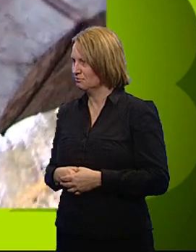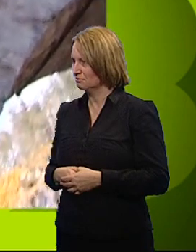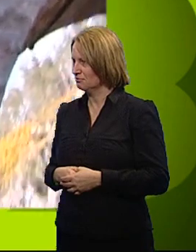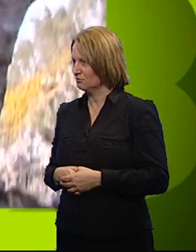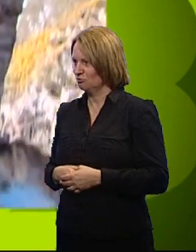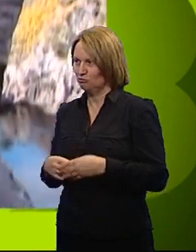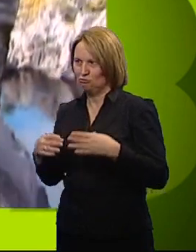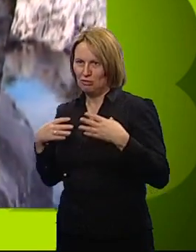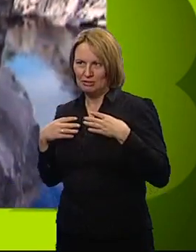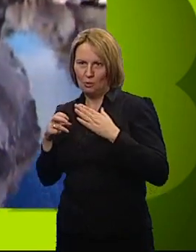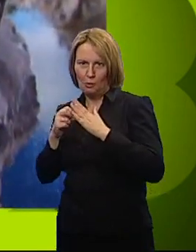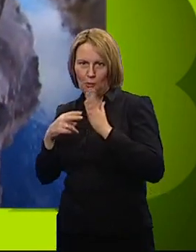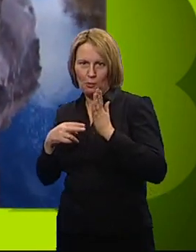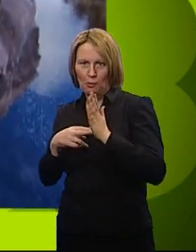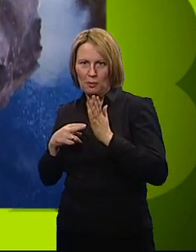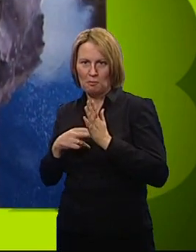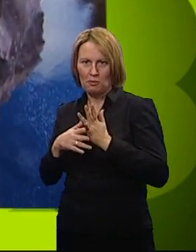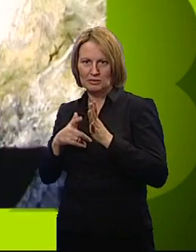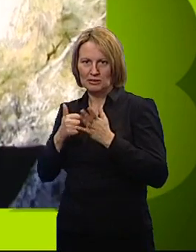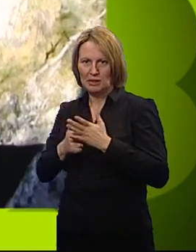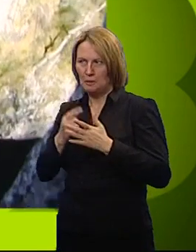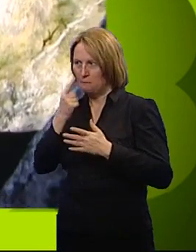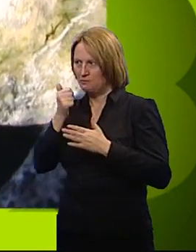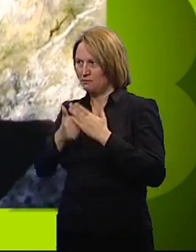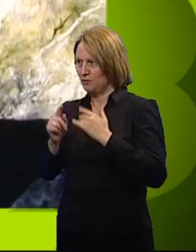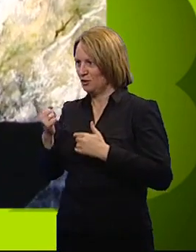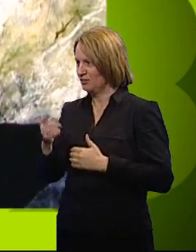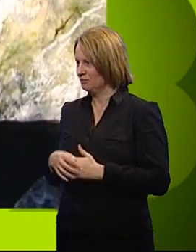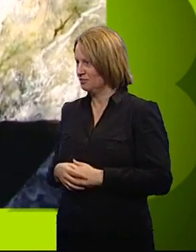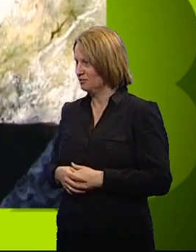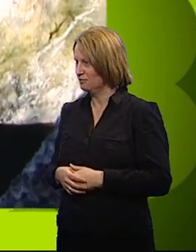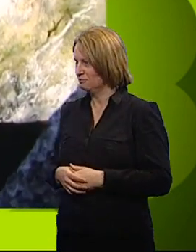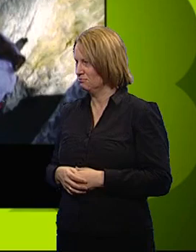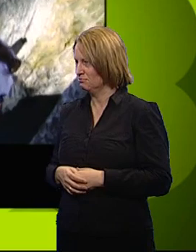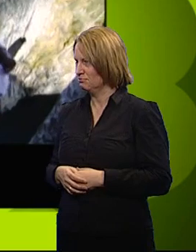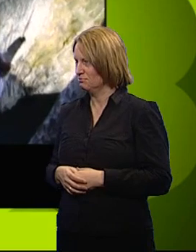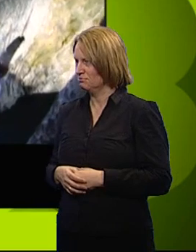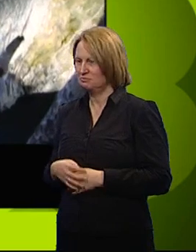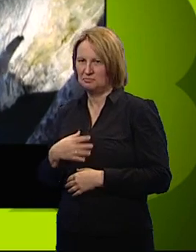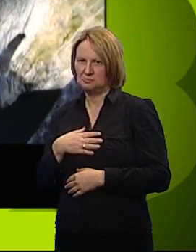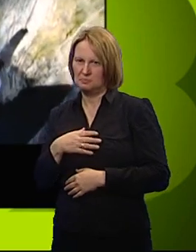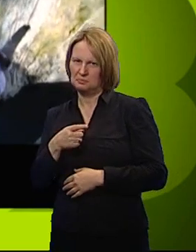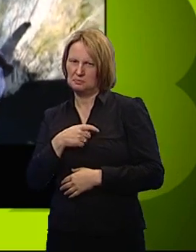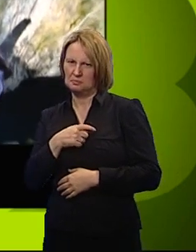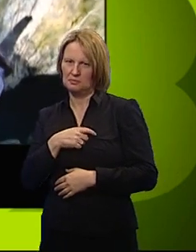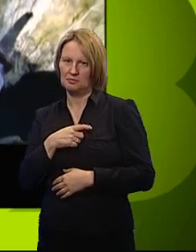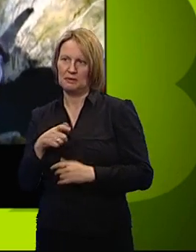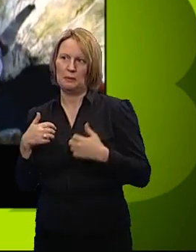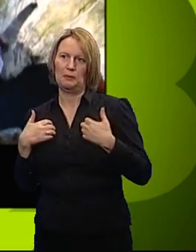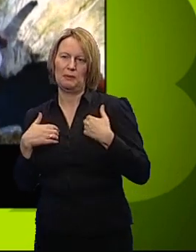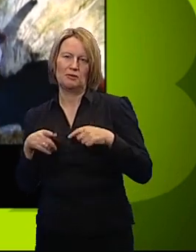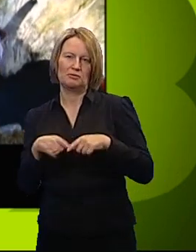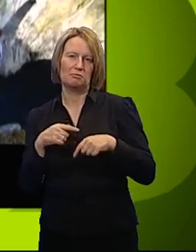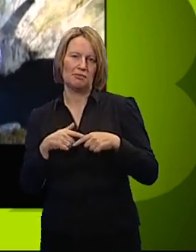The daunting abseil awaits, and Monica bravely steps up first. I'm actually, like, kind of, like, a little